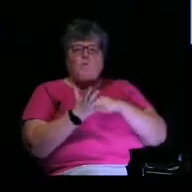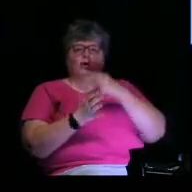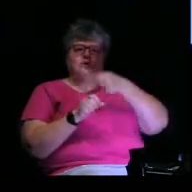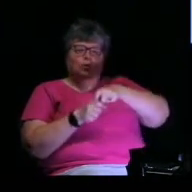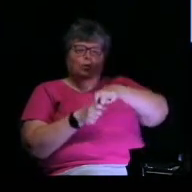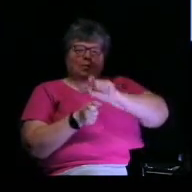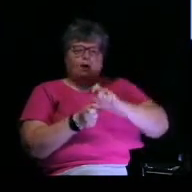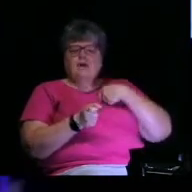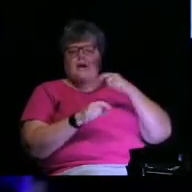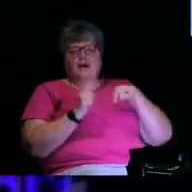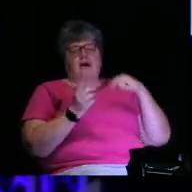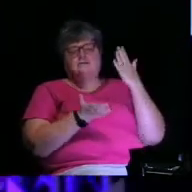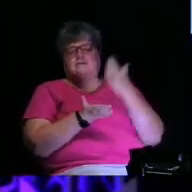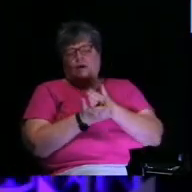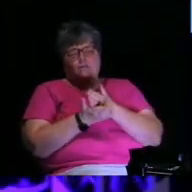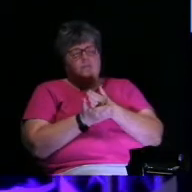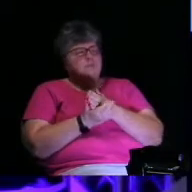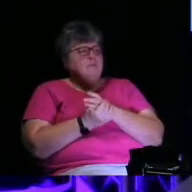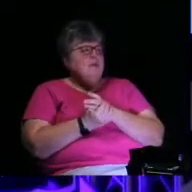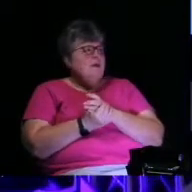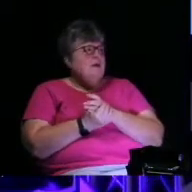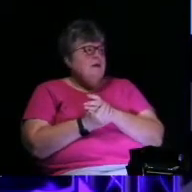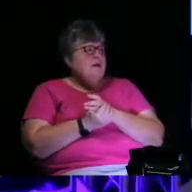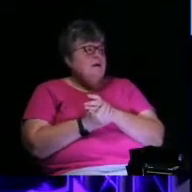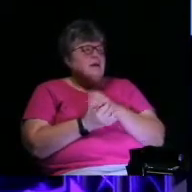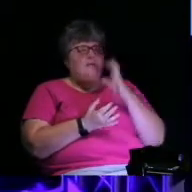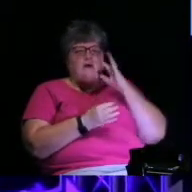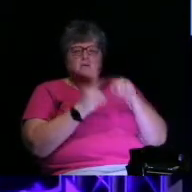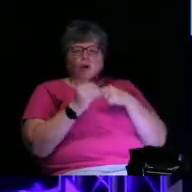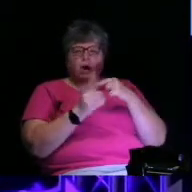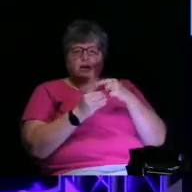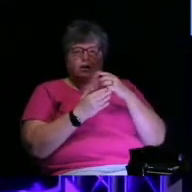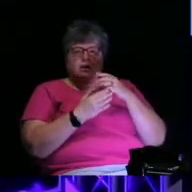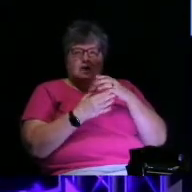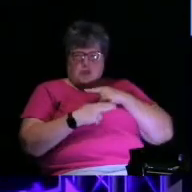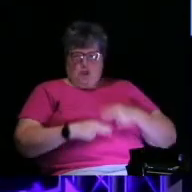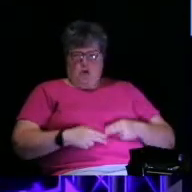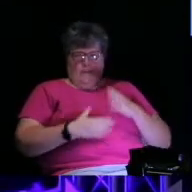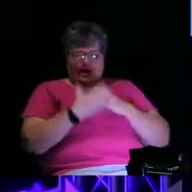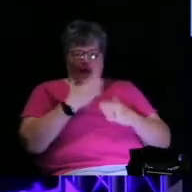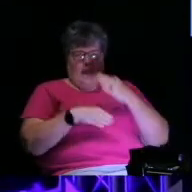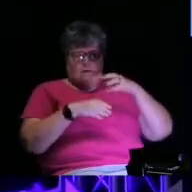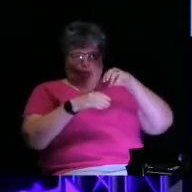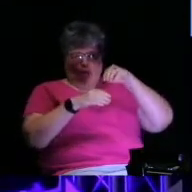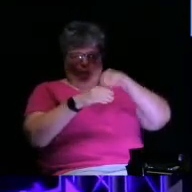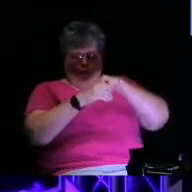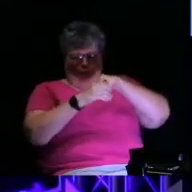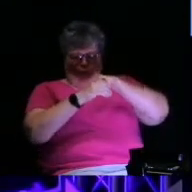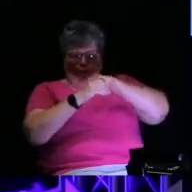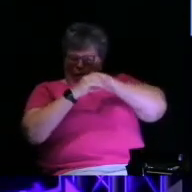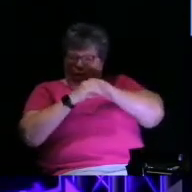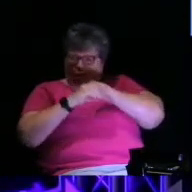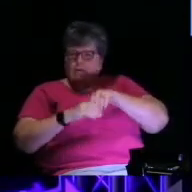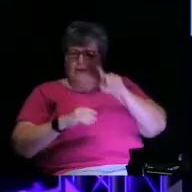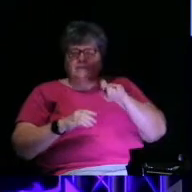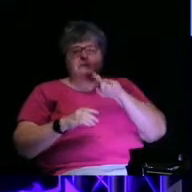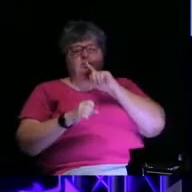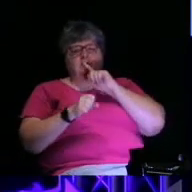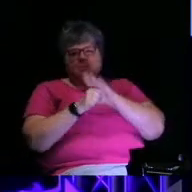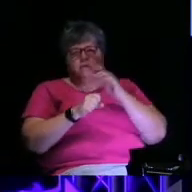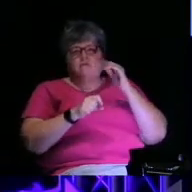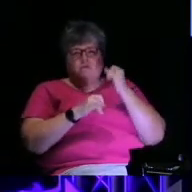by the way, when they designed Pringles, could they have thought about like a human being's hands fitting in there and getting the rest of them? Because you got to be committed for those last five Pringles,